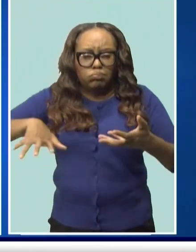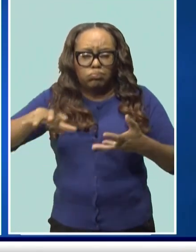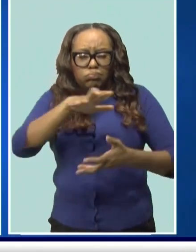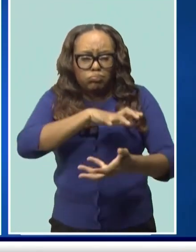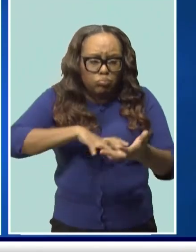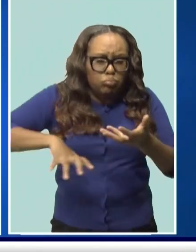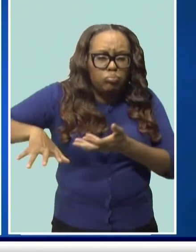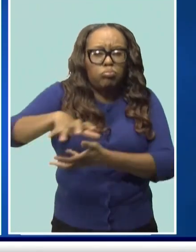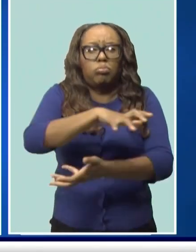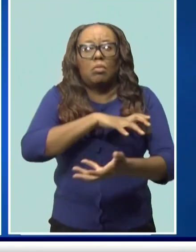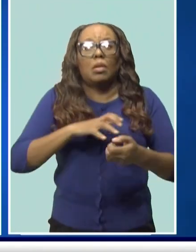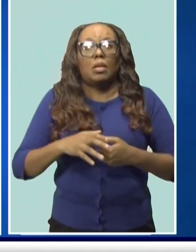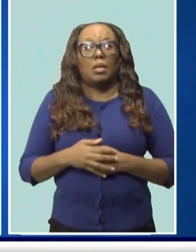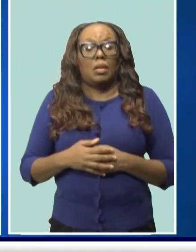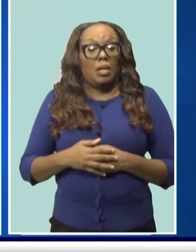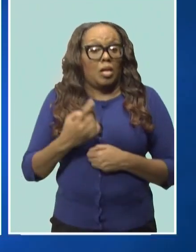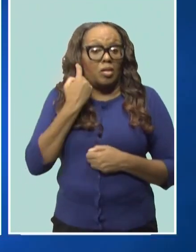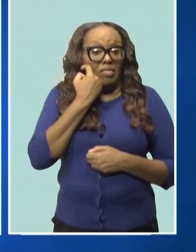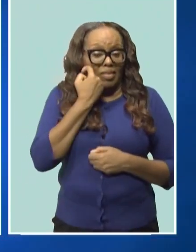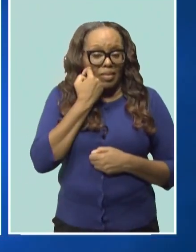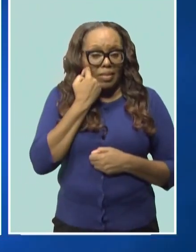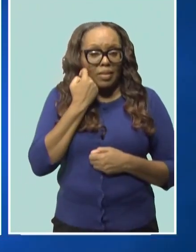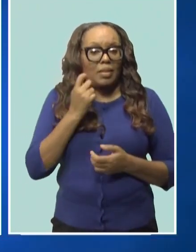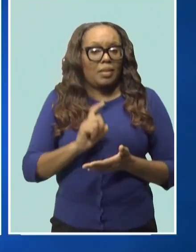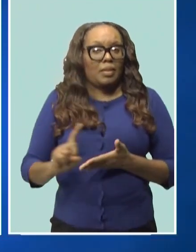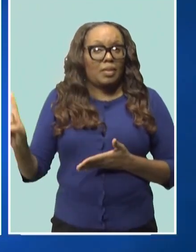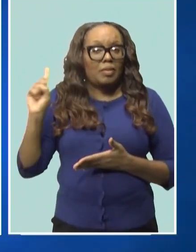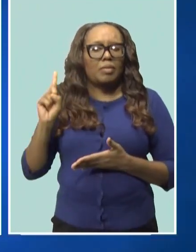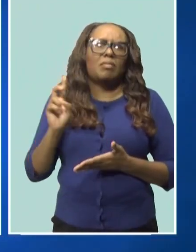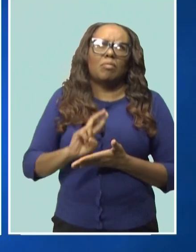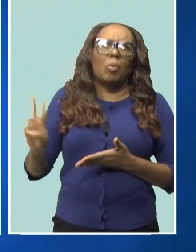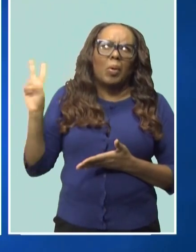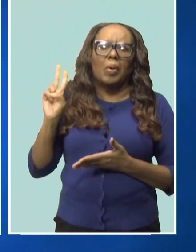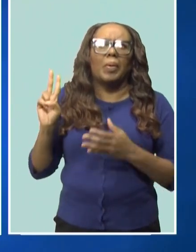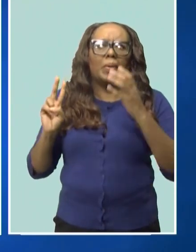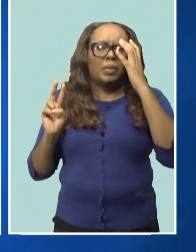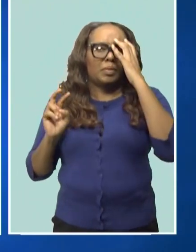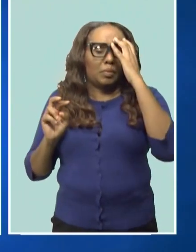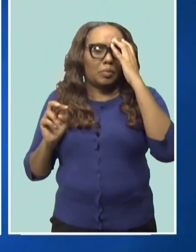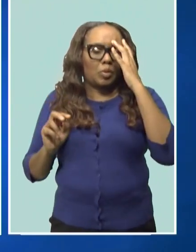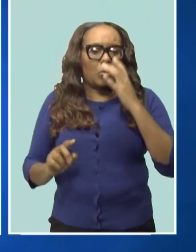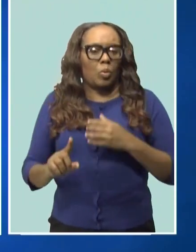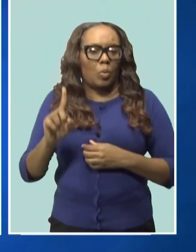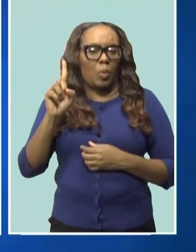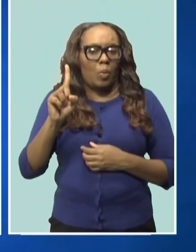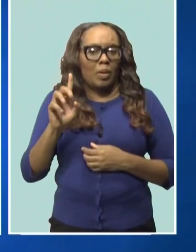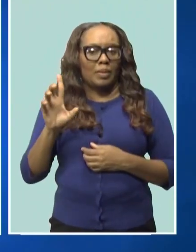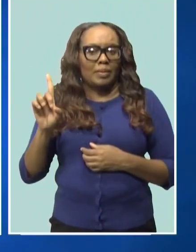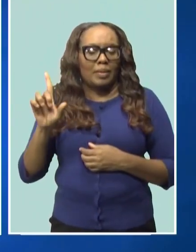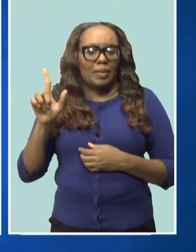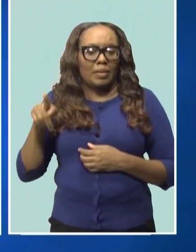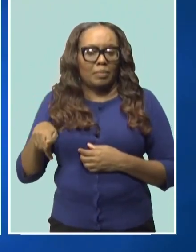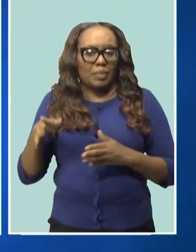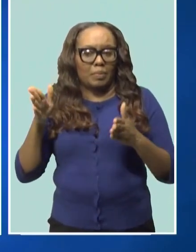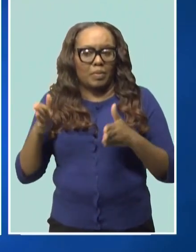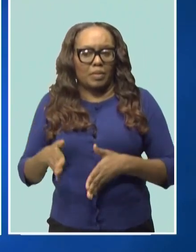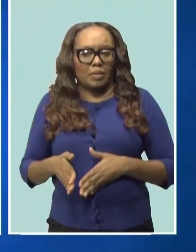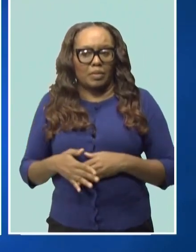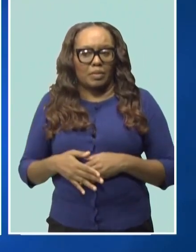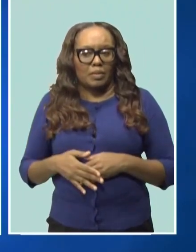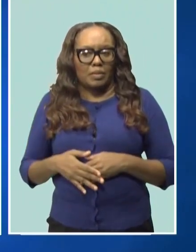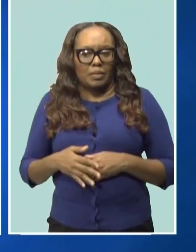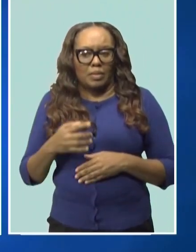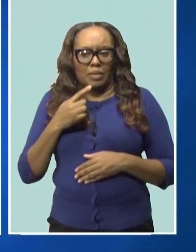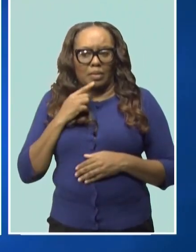And those in the Senate can tell you, as recent as last week or week before, one of his own members in the Senate, they're now starting to